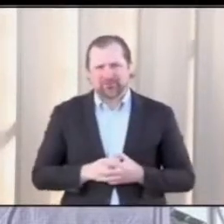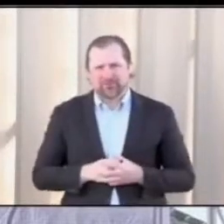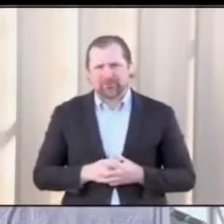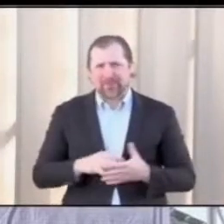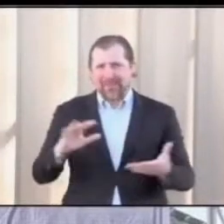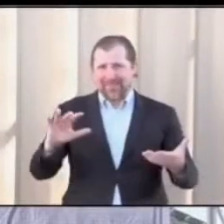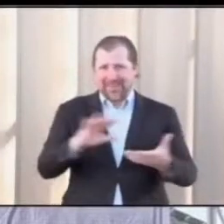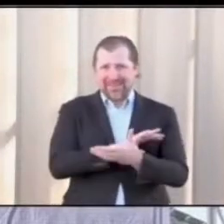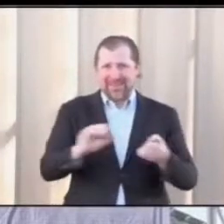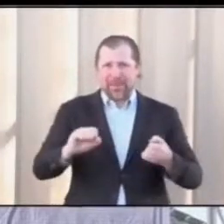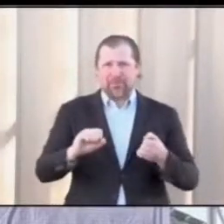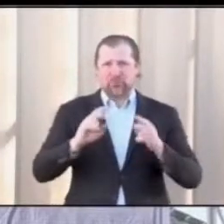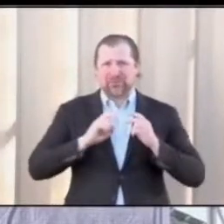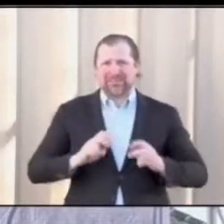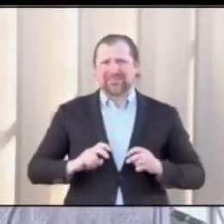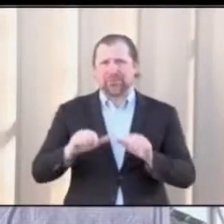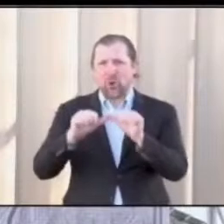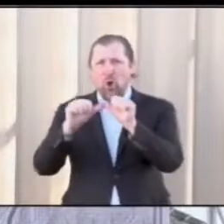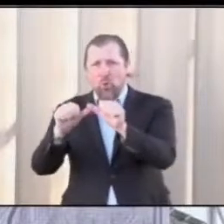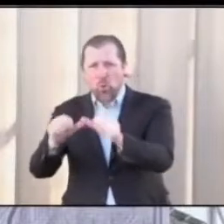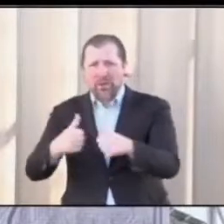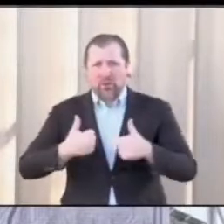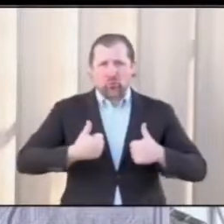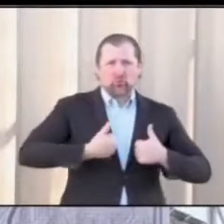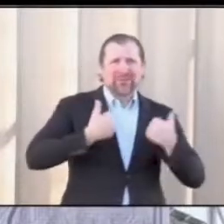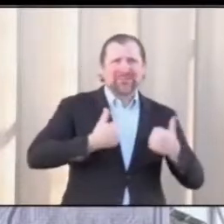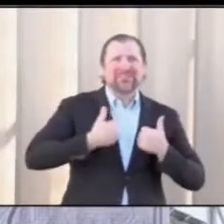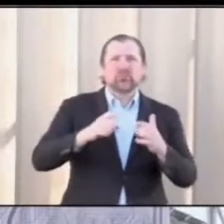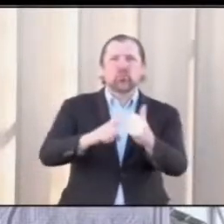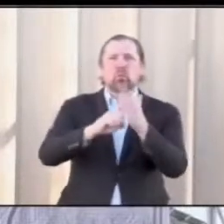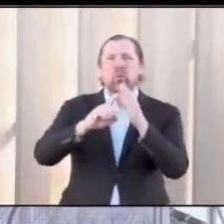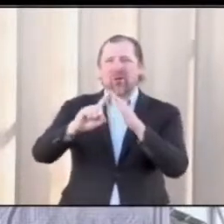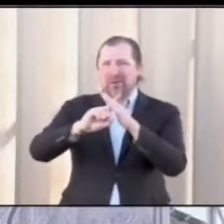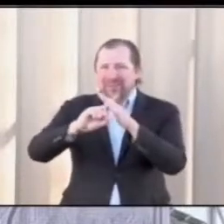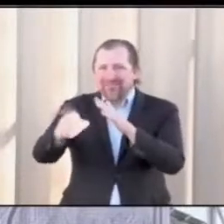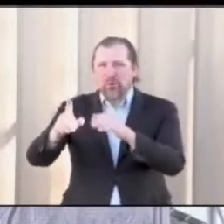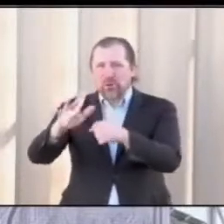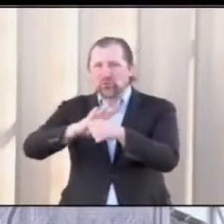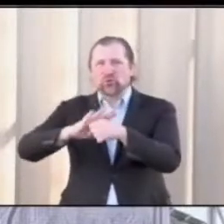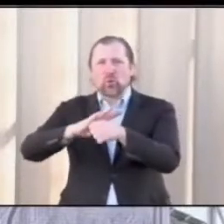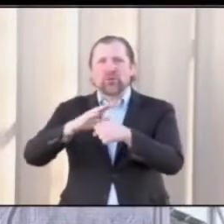Damage assessments are ongoing, and residents in mandatory evacuation zones can visit